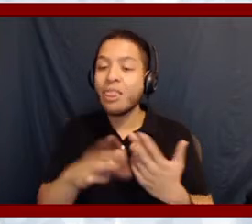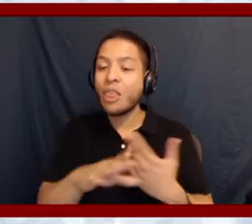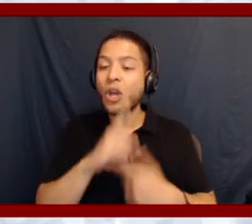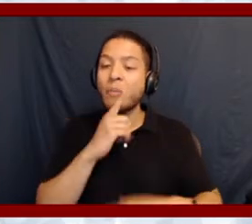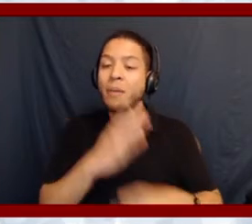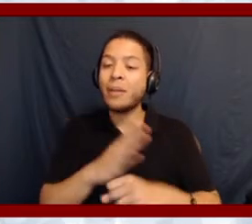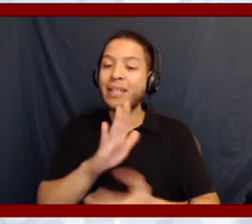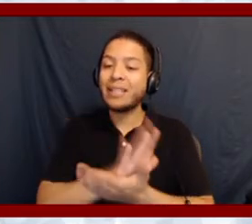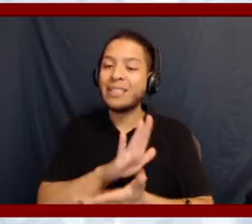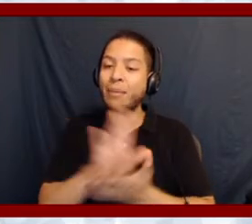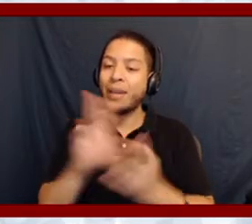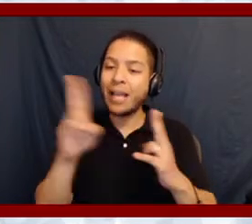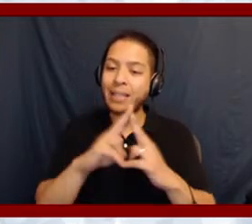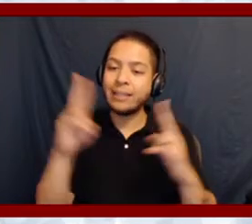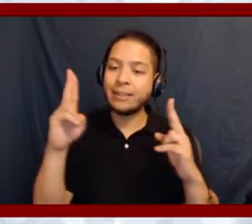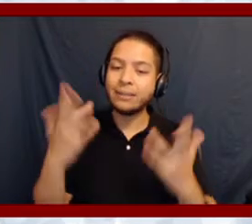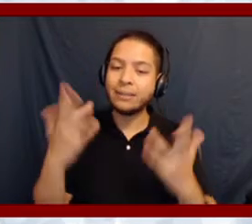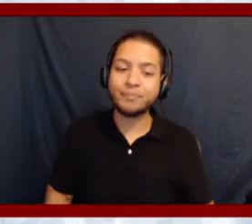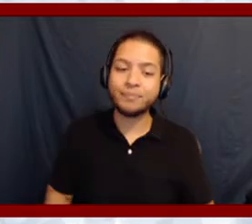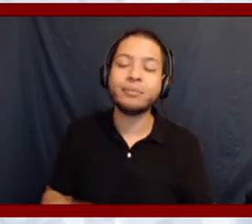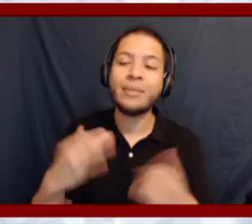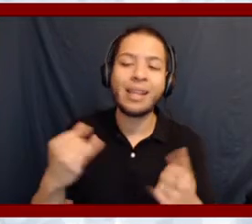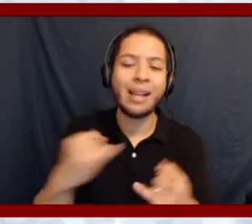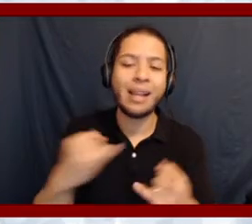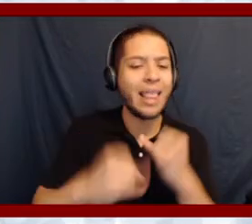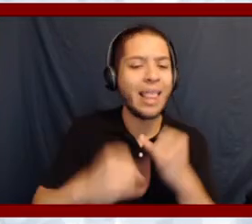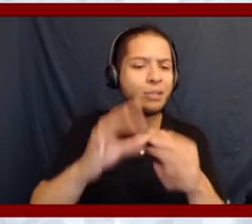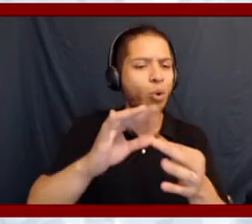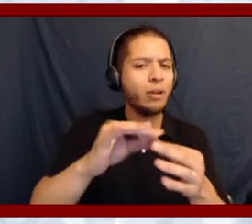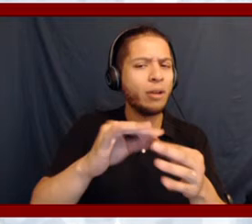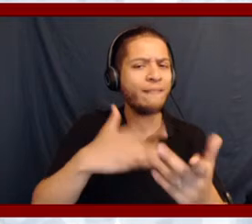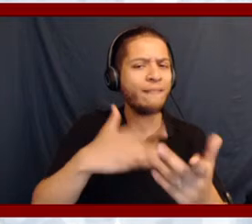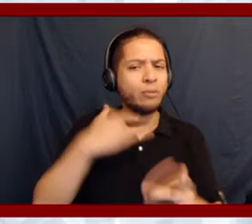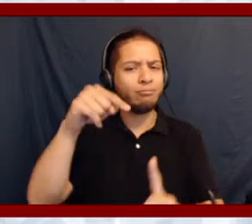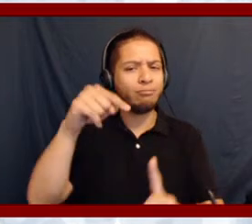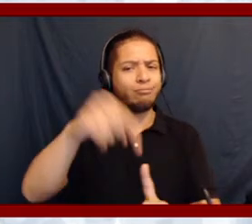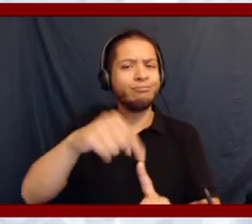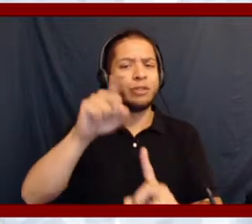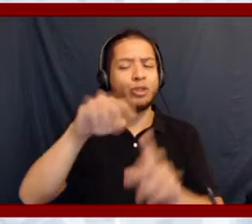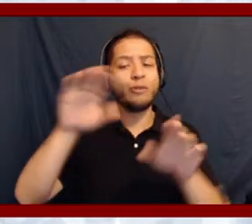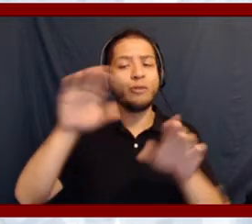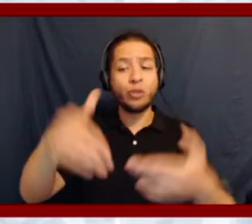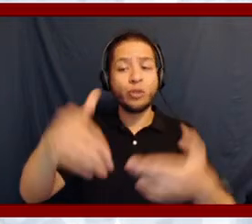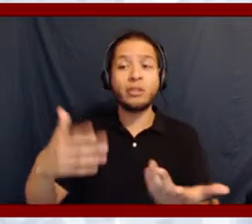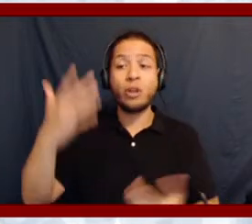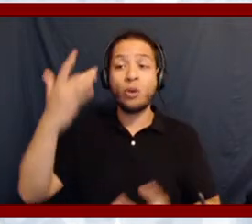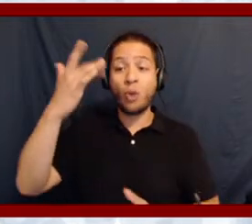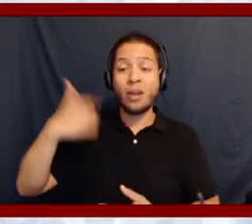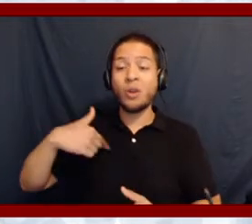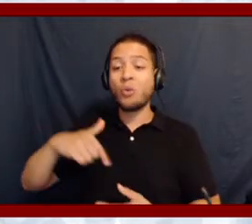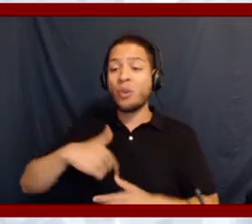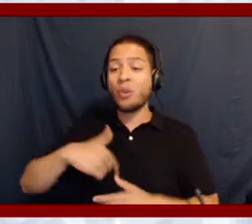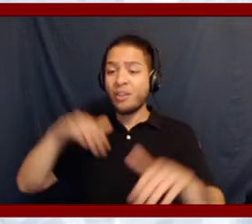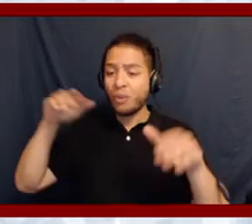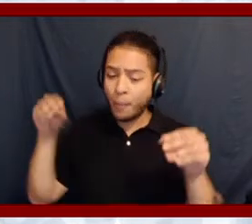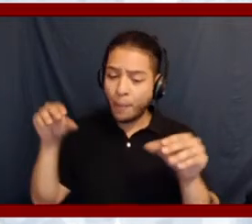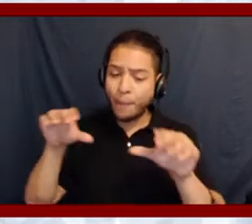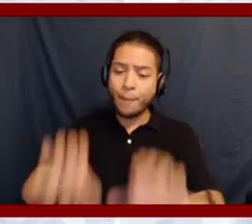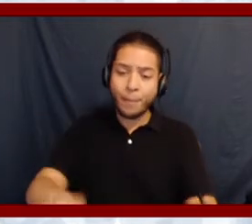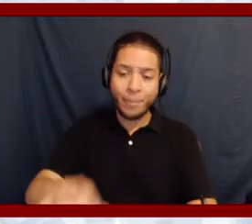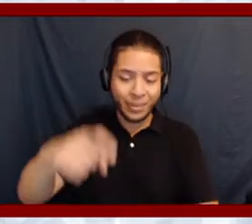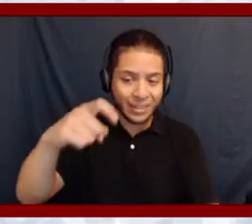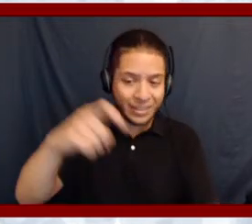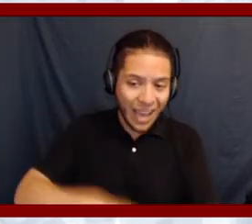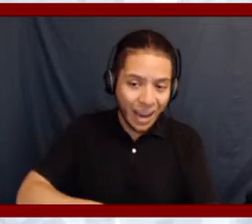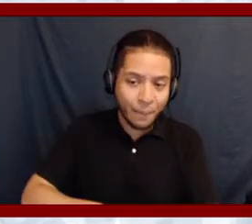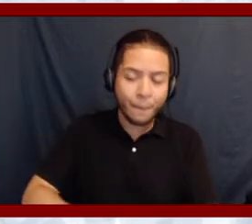this, just to highlight, because we've put a lot of thought, energy, and money into HBCUs, is that a